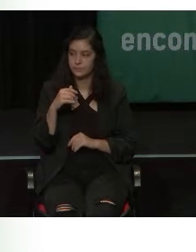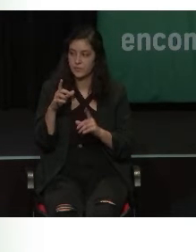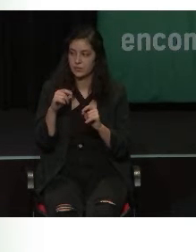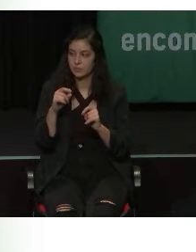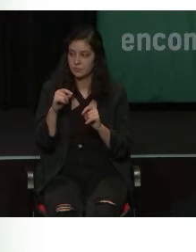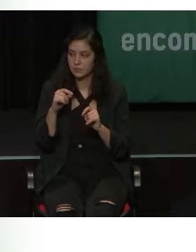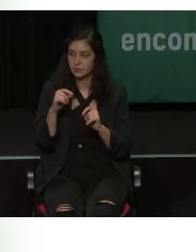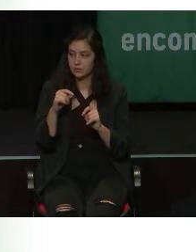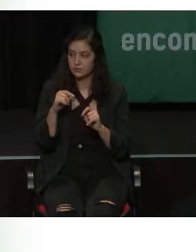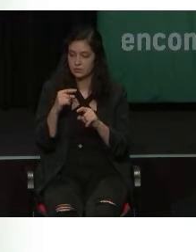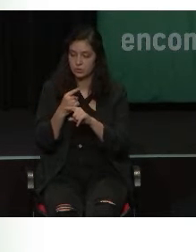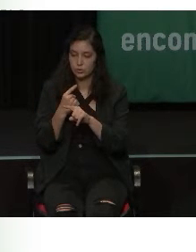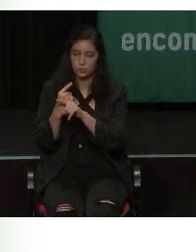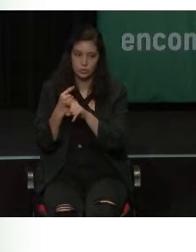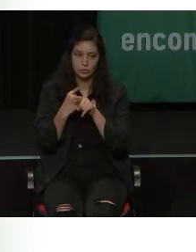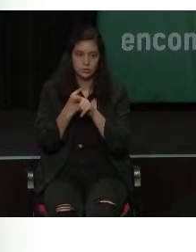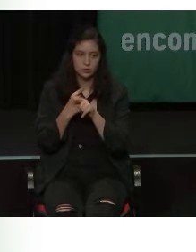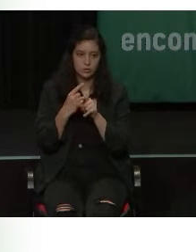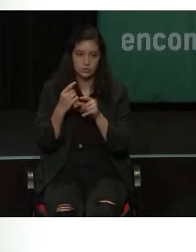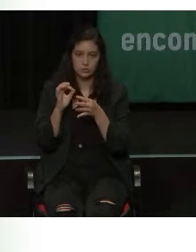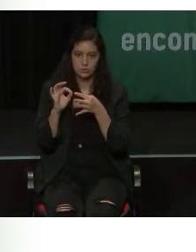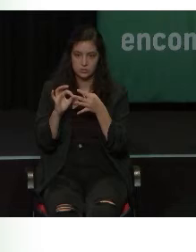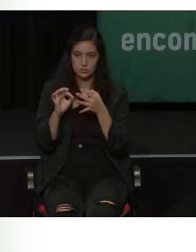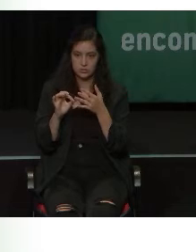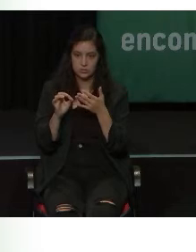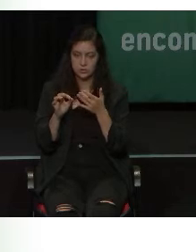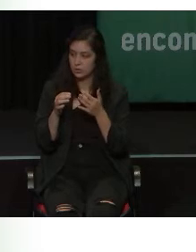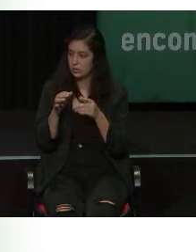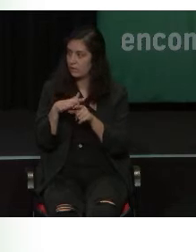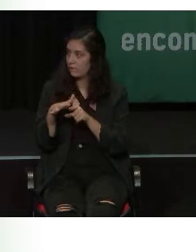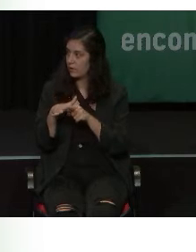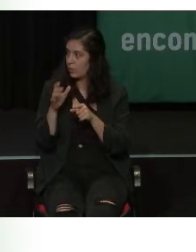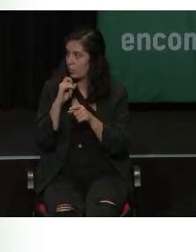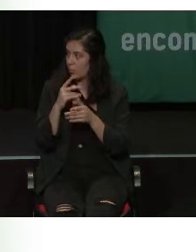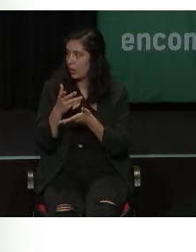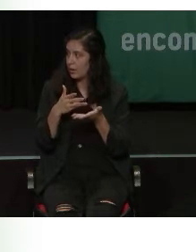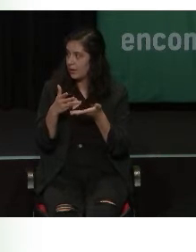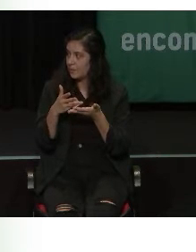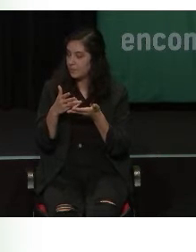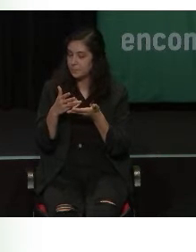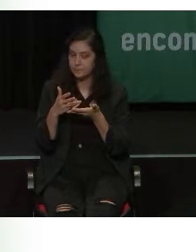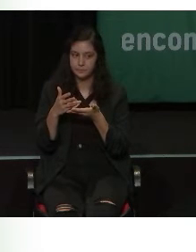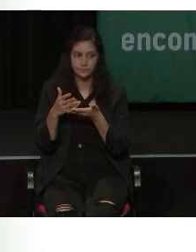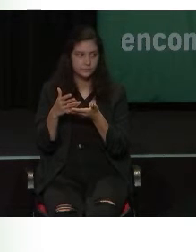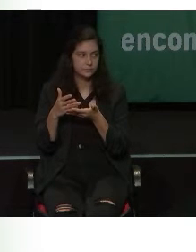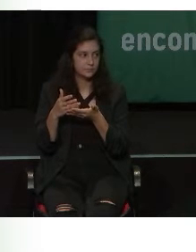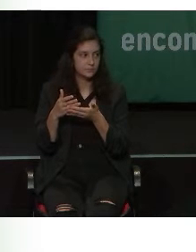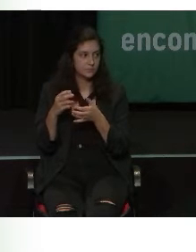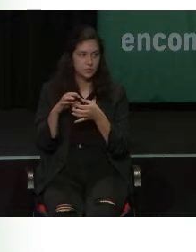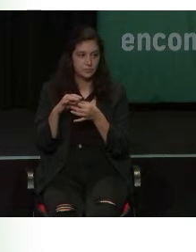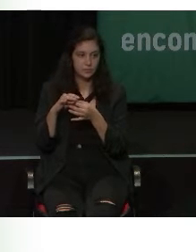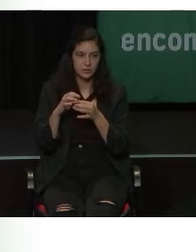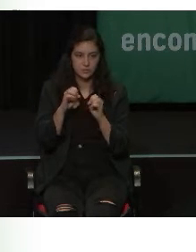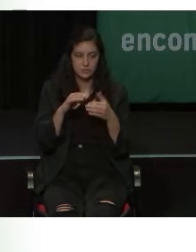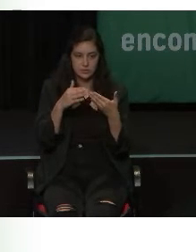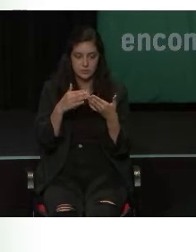also observed that this fluorescence inhibition effect could be correlated with an inhibition of the